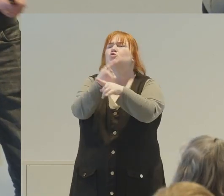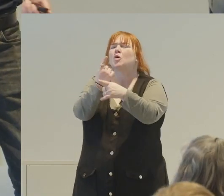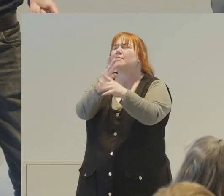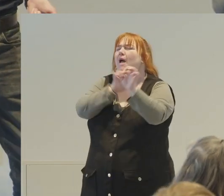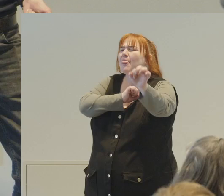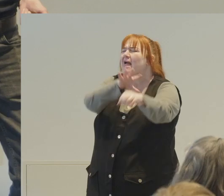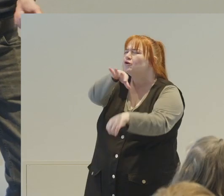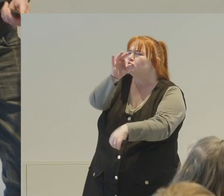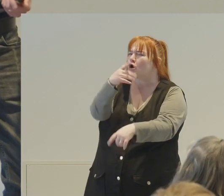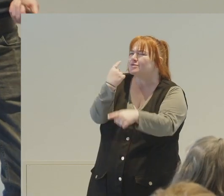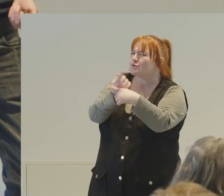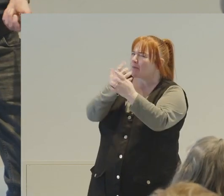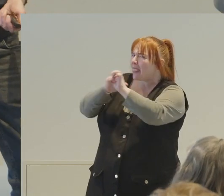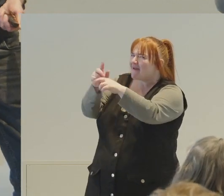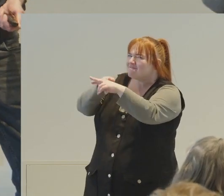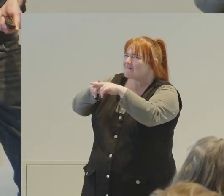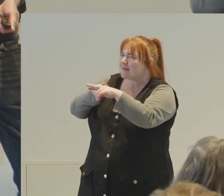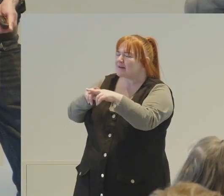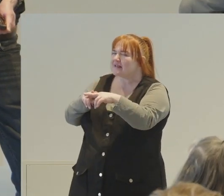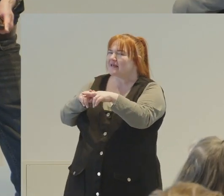if it's not their choice,